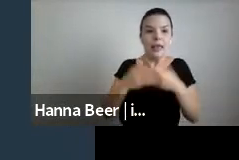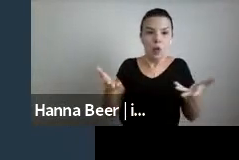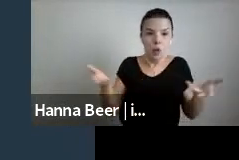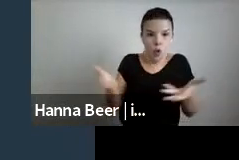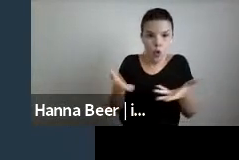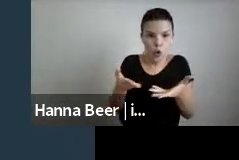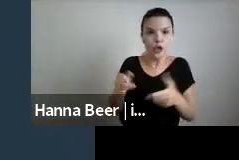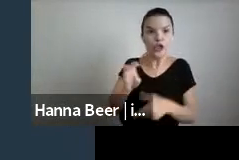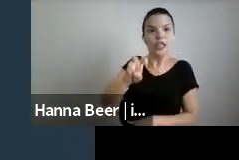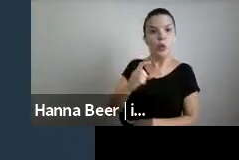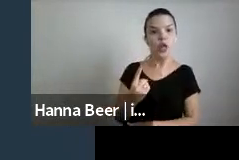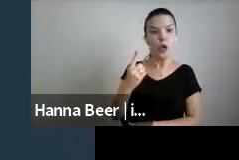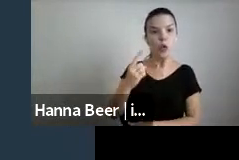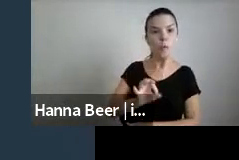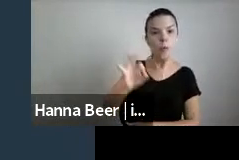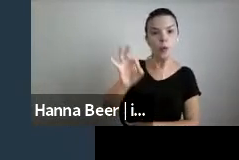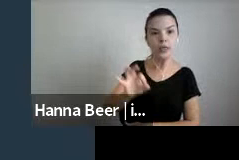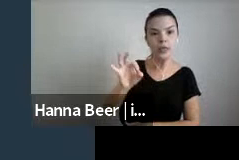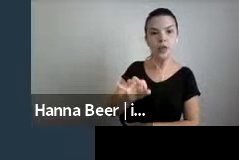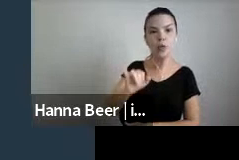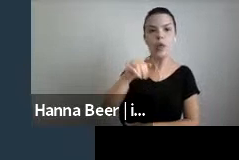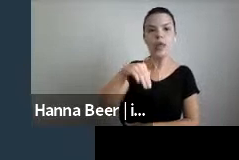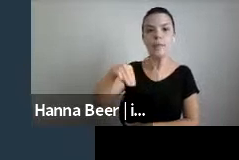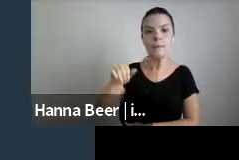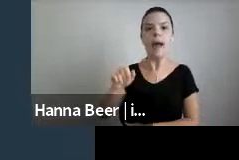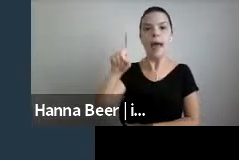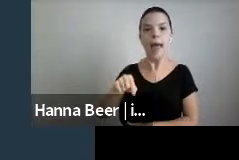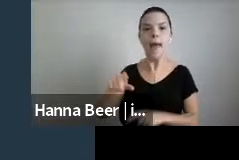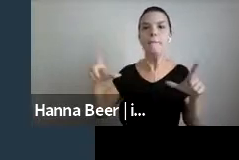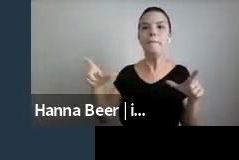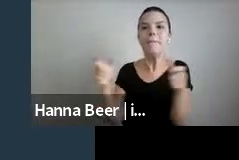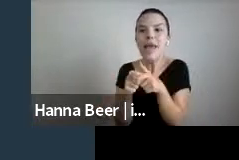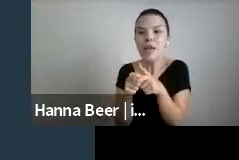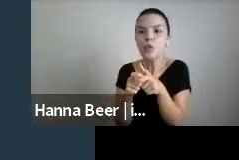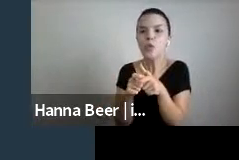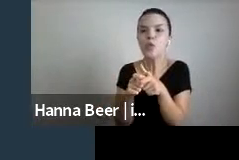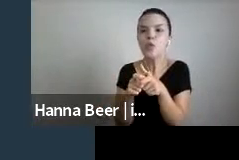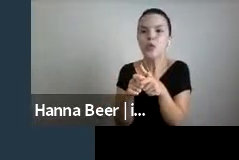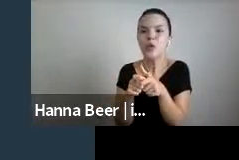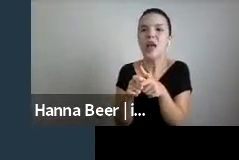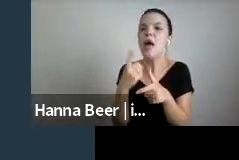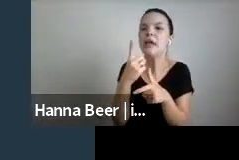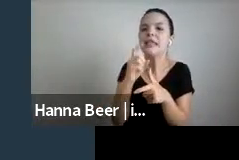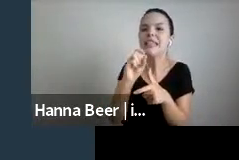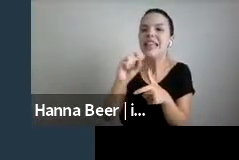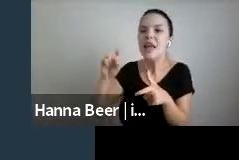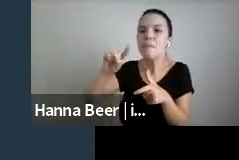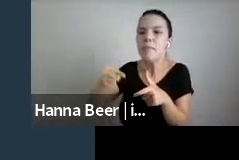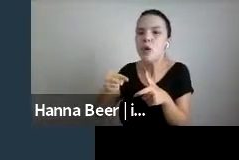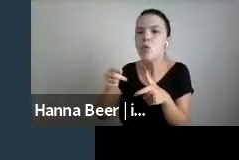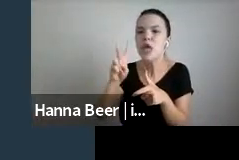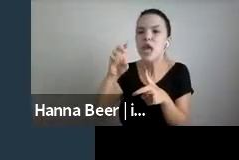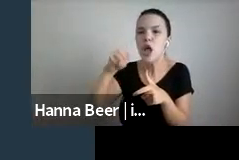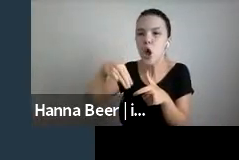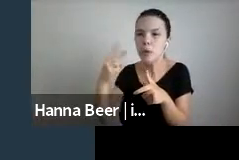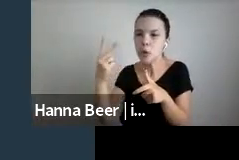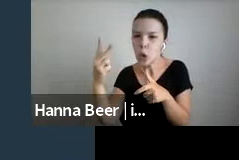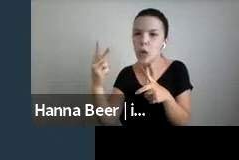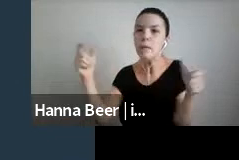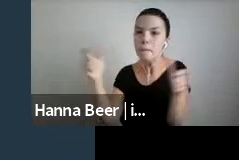51% of the IMAs are less than 10,000 kilometers in size. Only 13% of them have